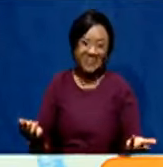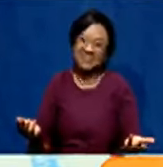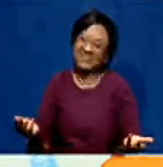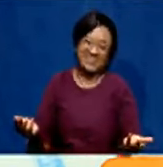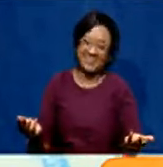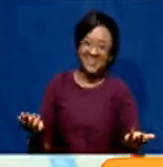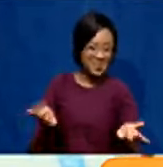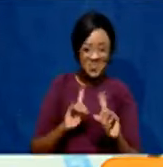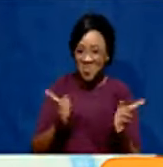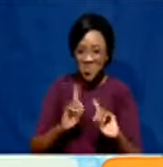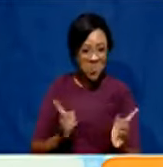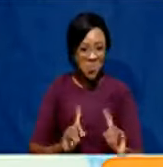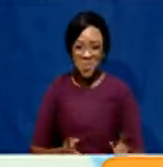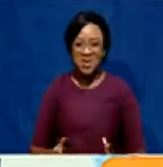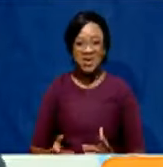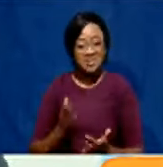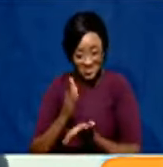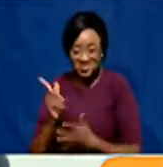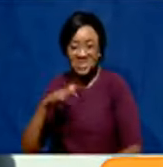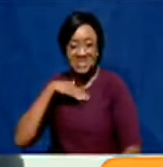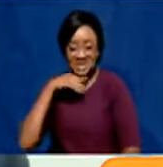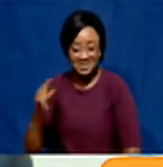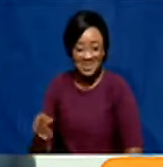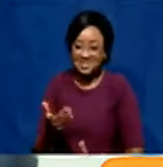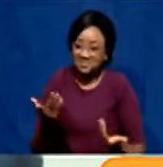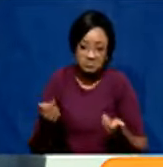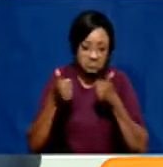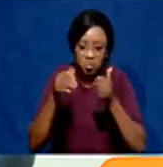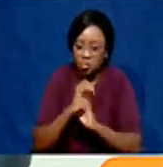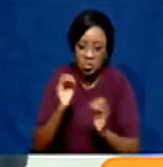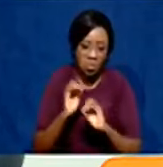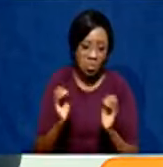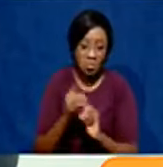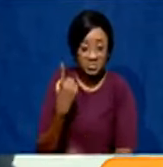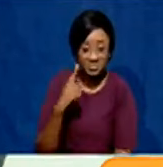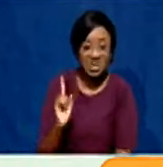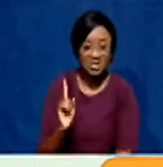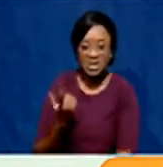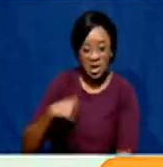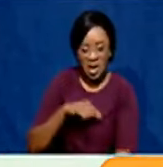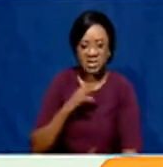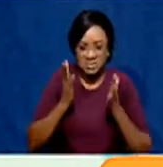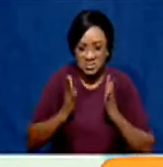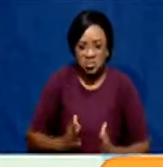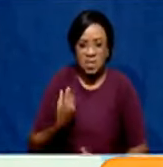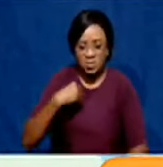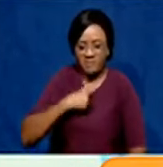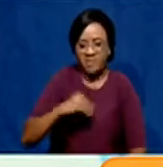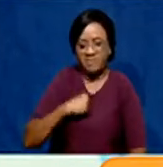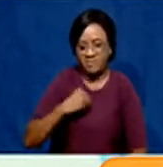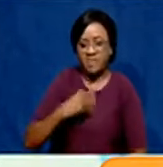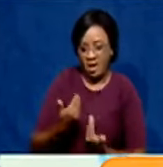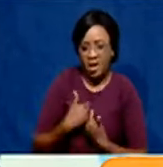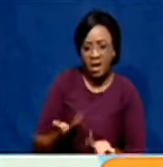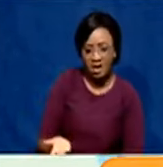Of course, death is not a very good thing, isn't it? Yeah, and we are all humans. I don't think anyone